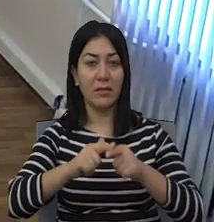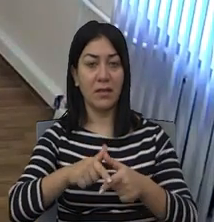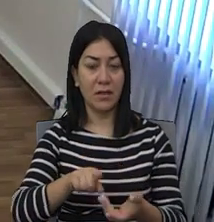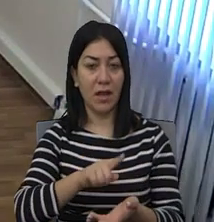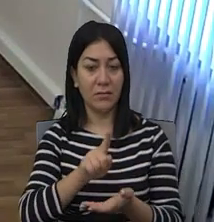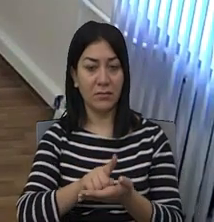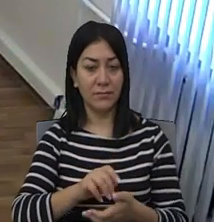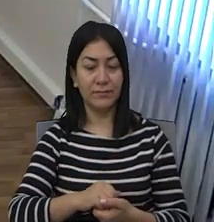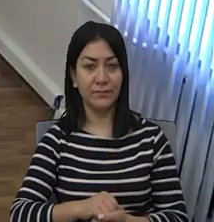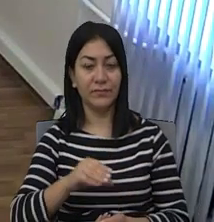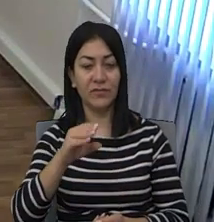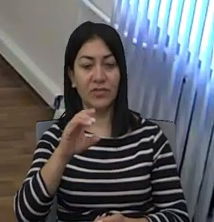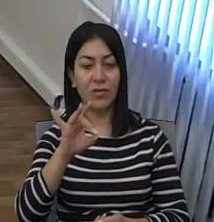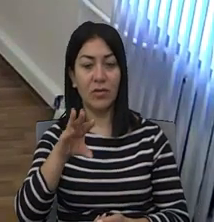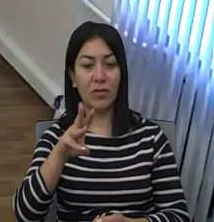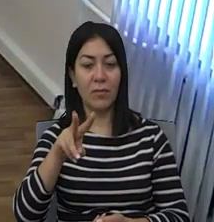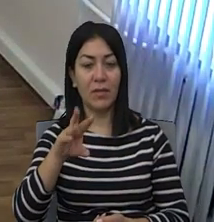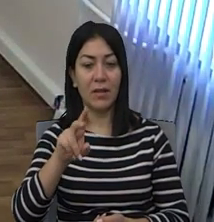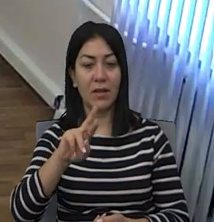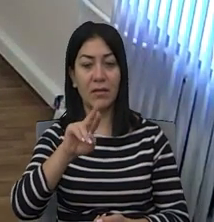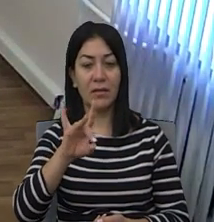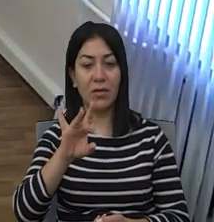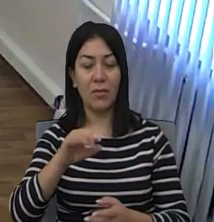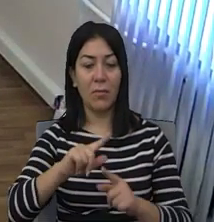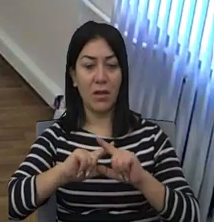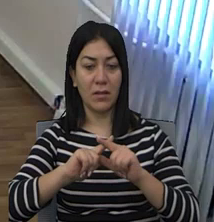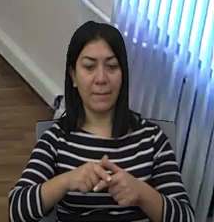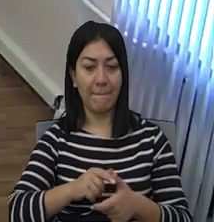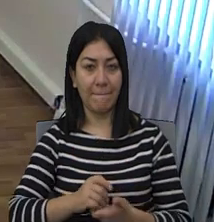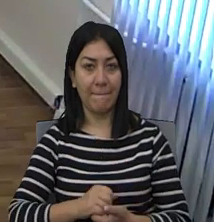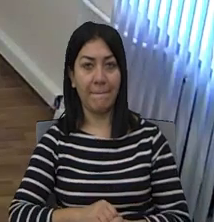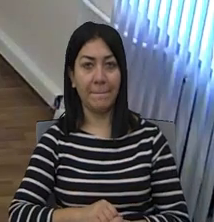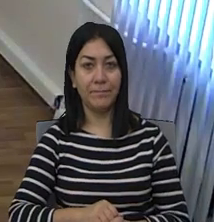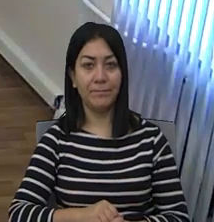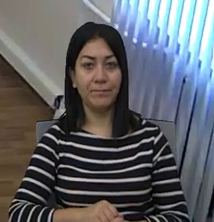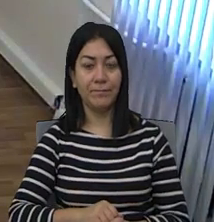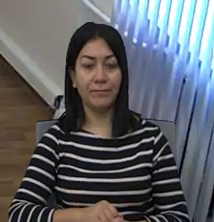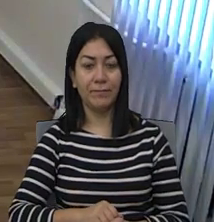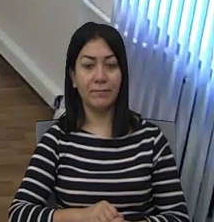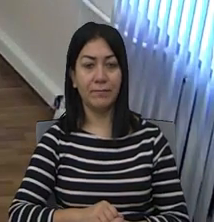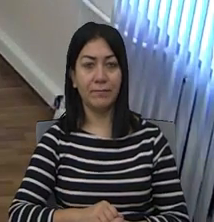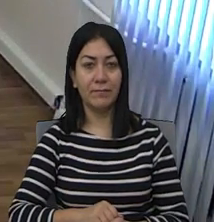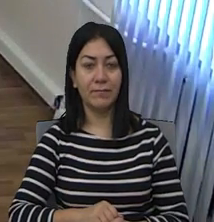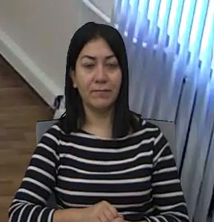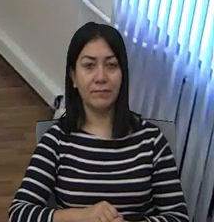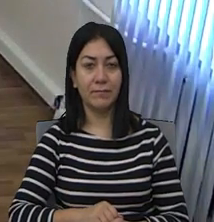overall funding is about a little bit above 800,000 pounds, which is equivalent to